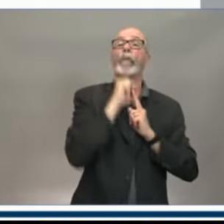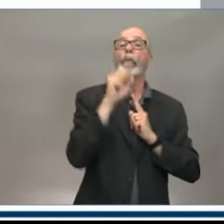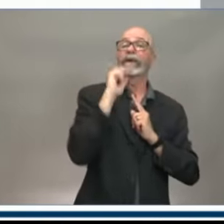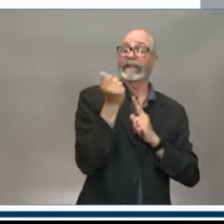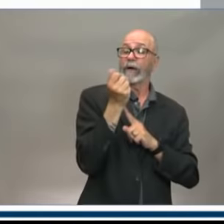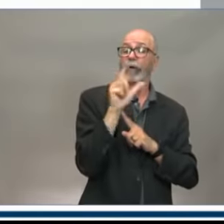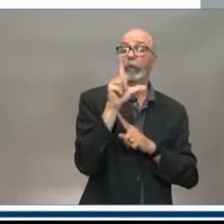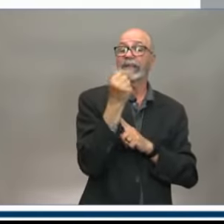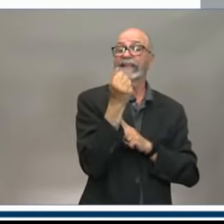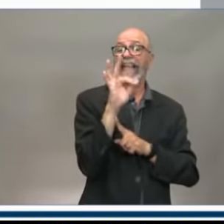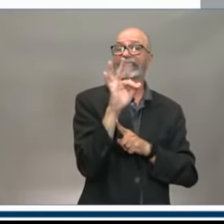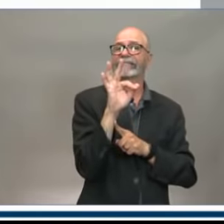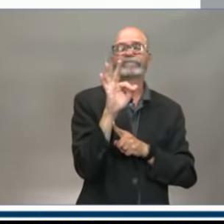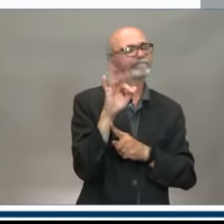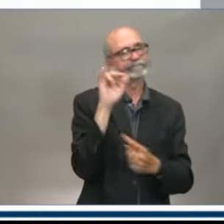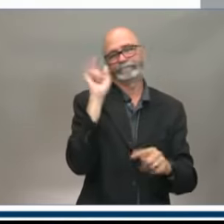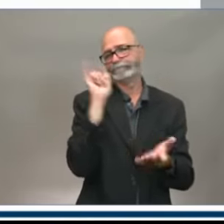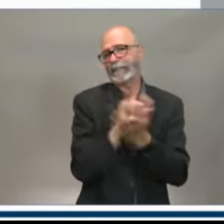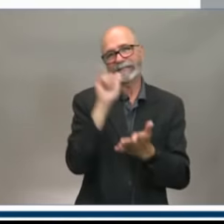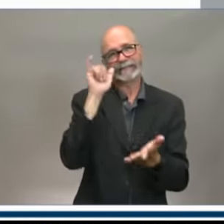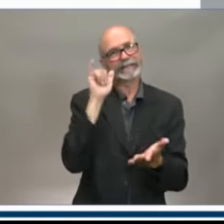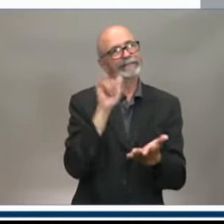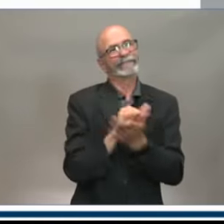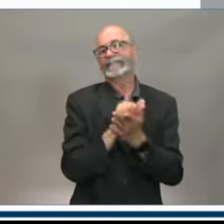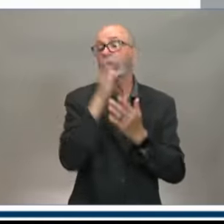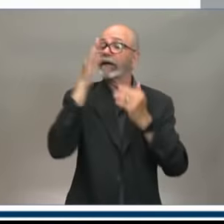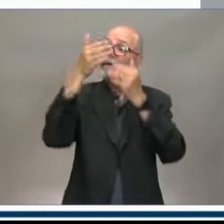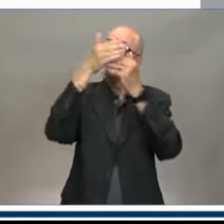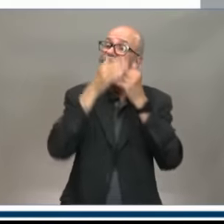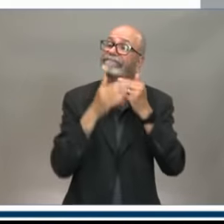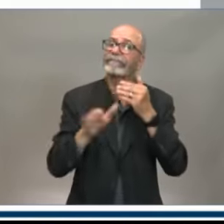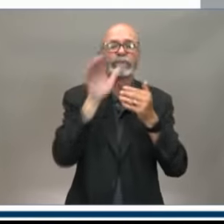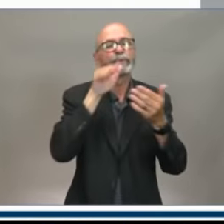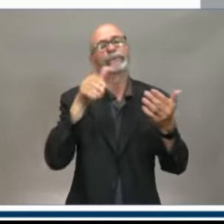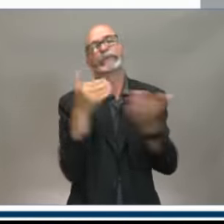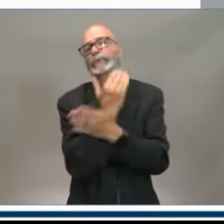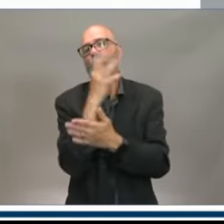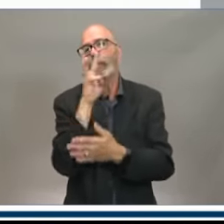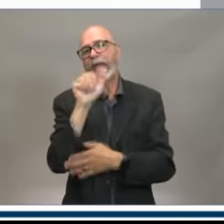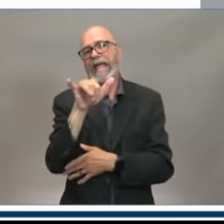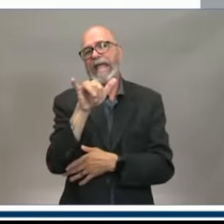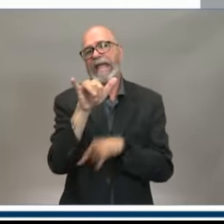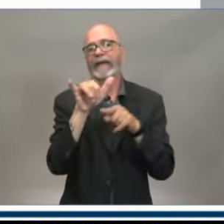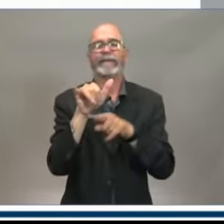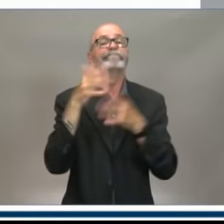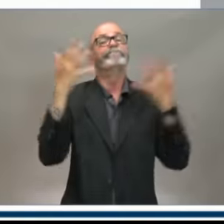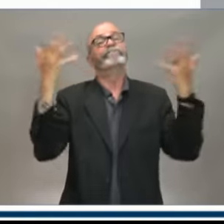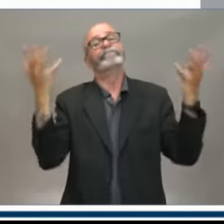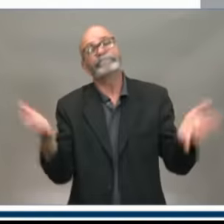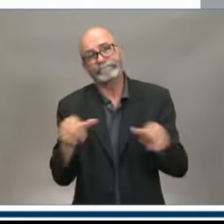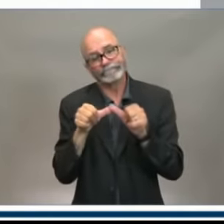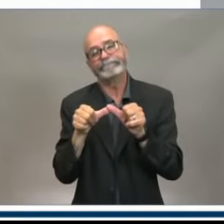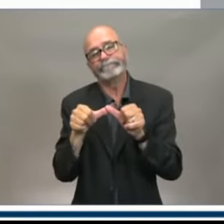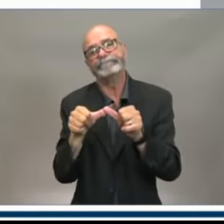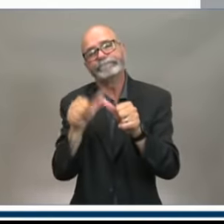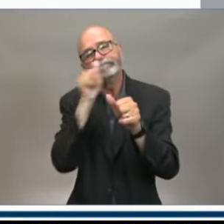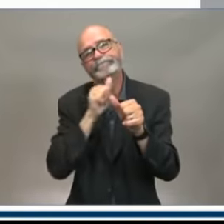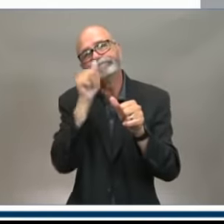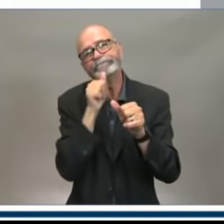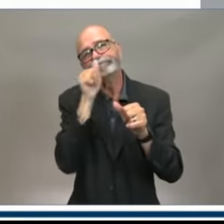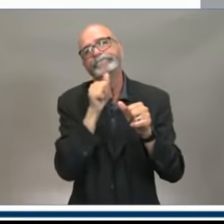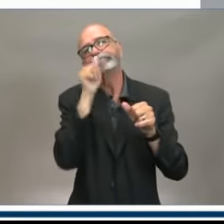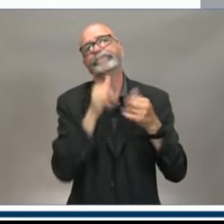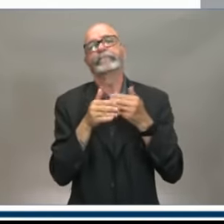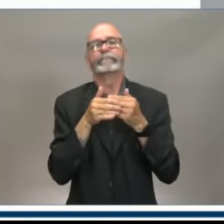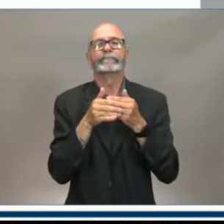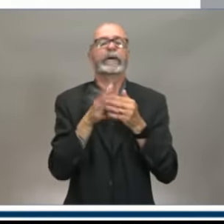That as we come out of the first wave, and we're talking more and more about how we recover.